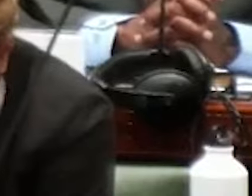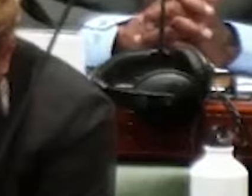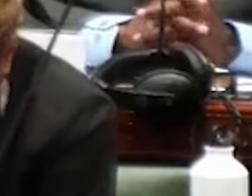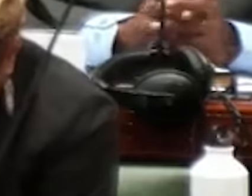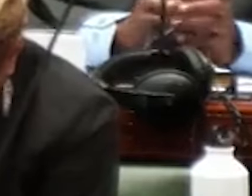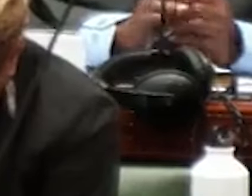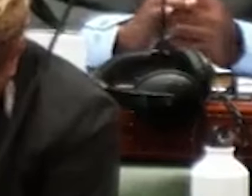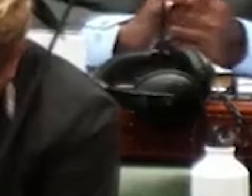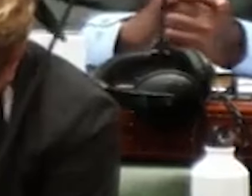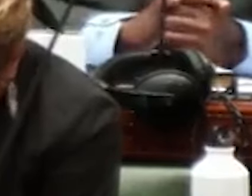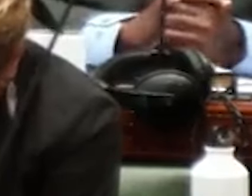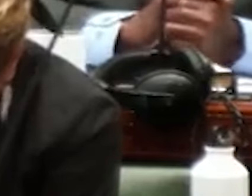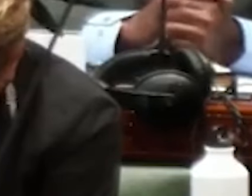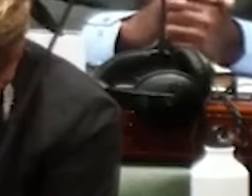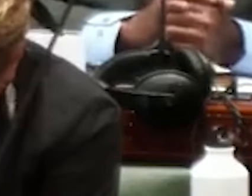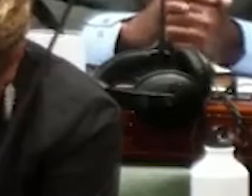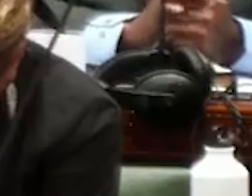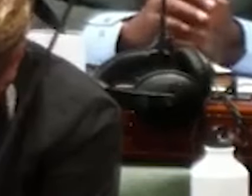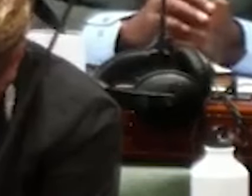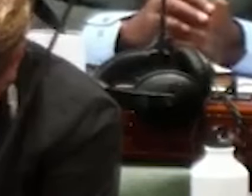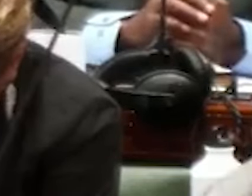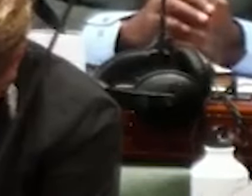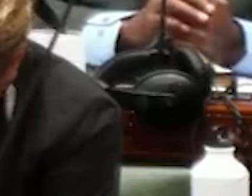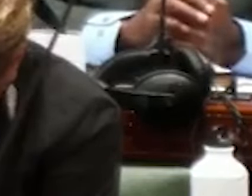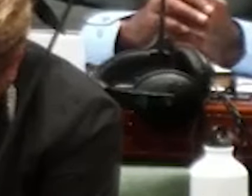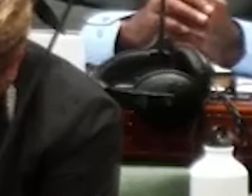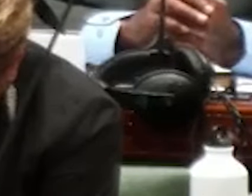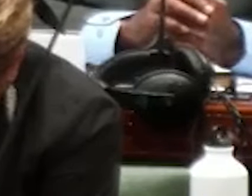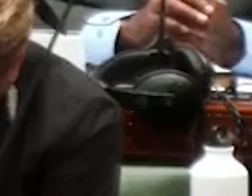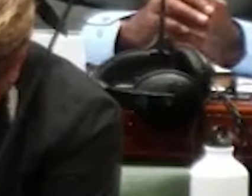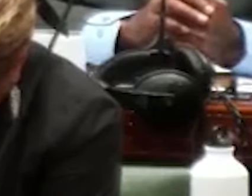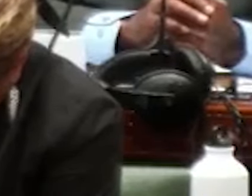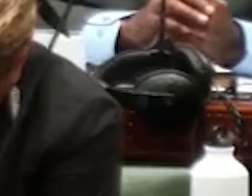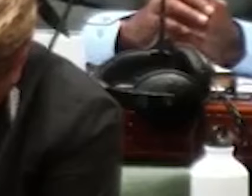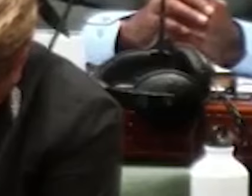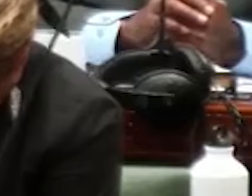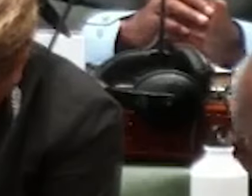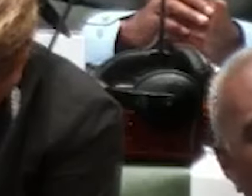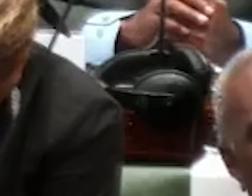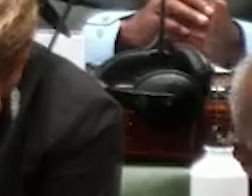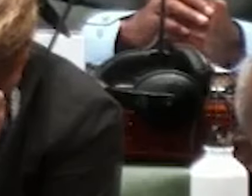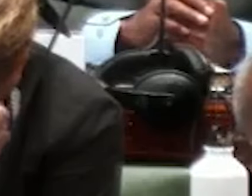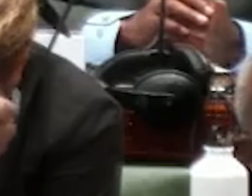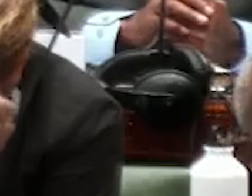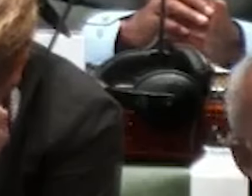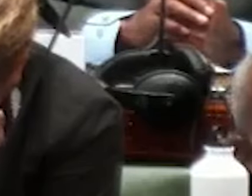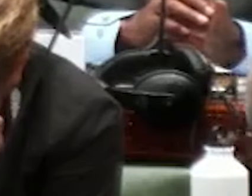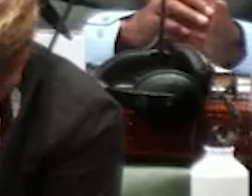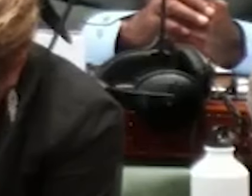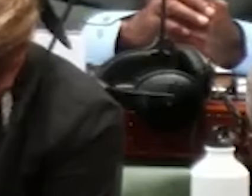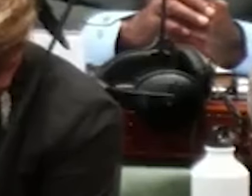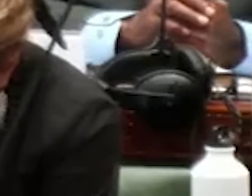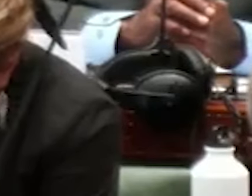down the fundamental problem with respect to the management and the delivery